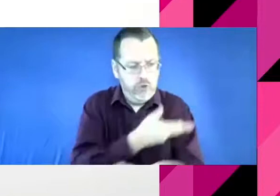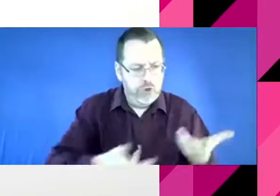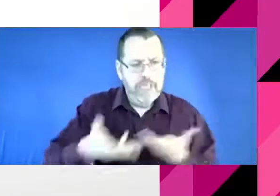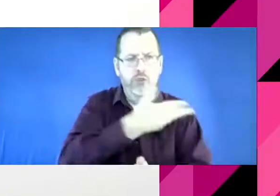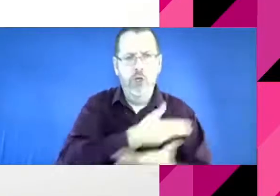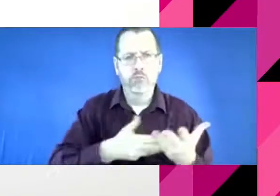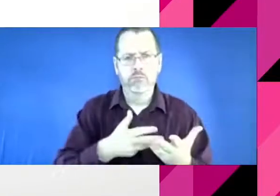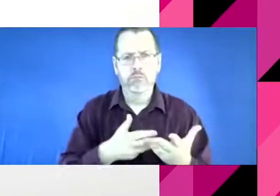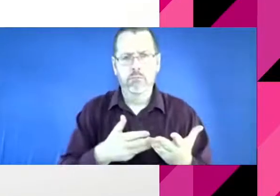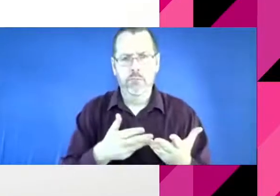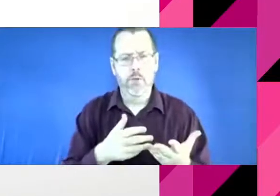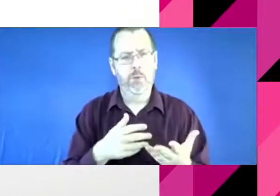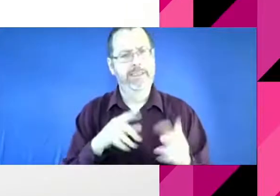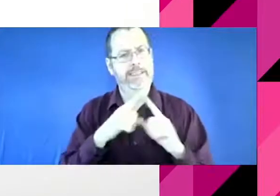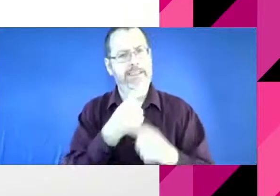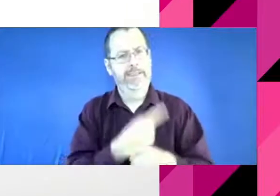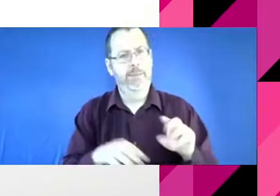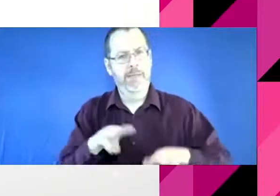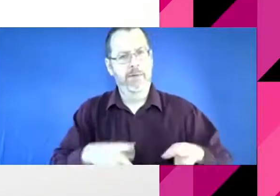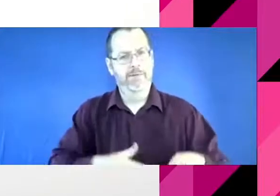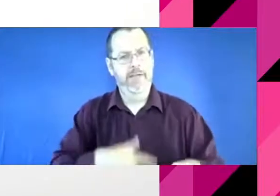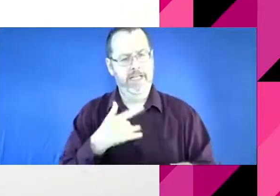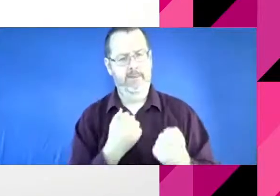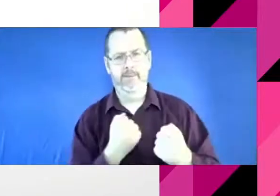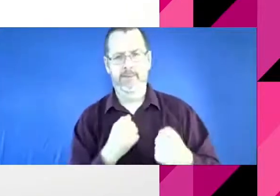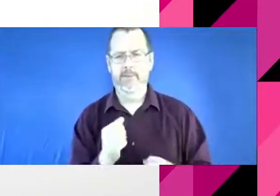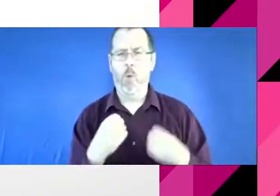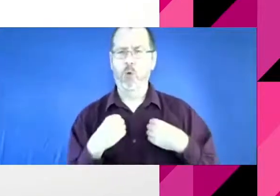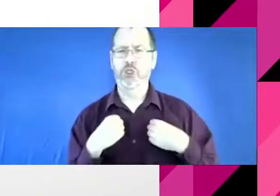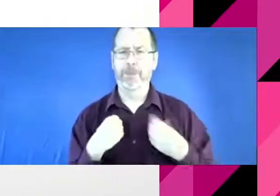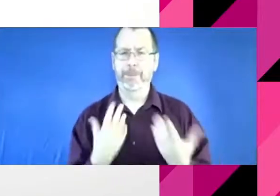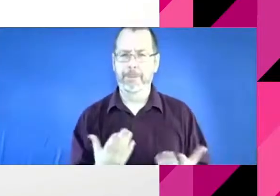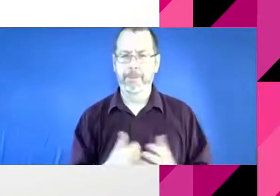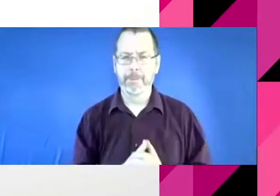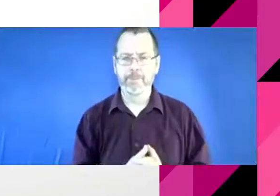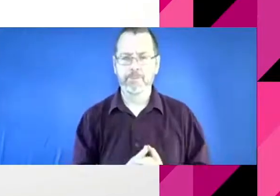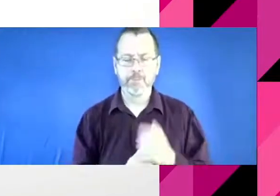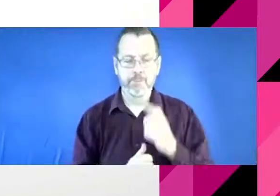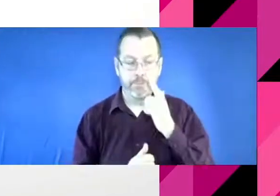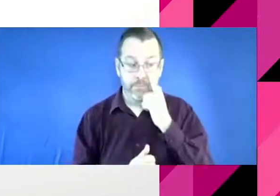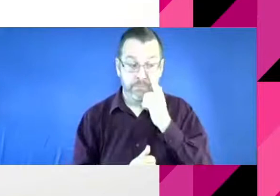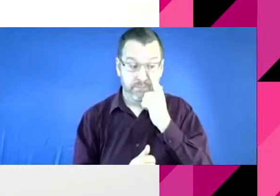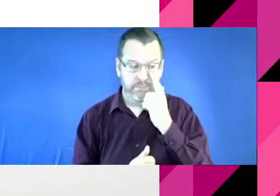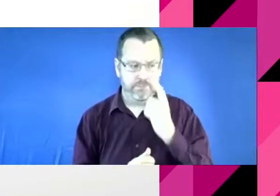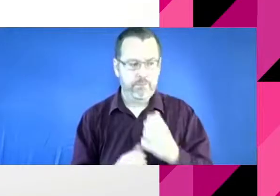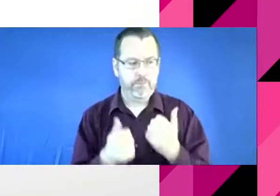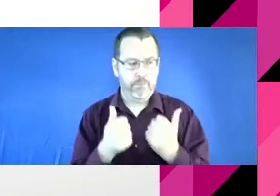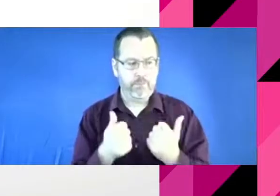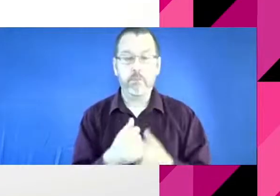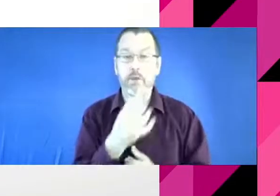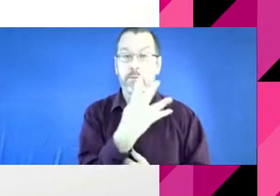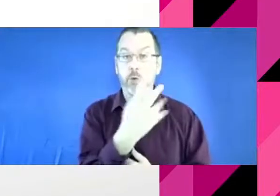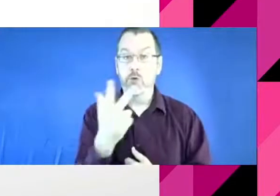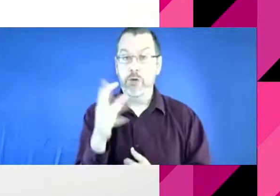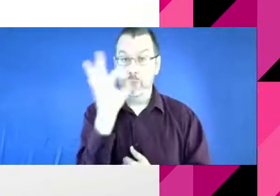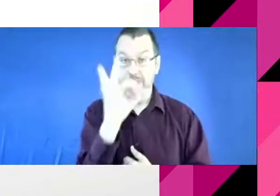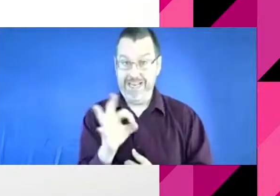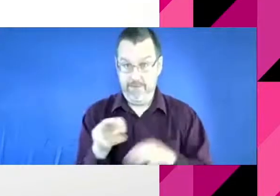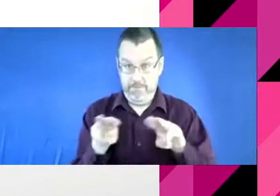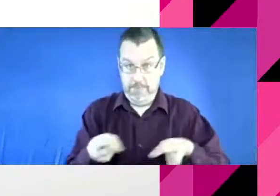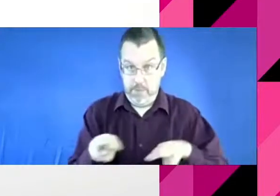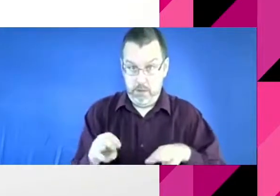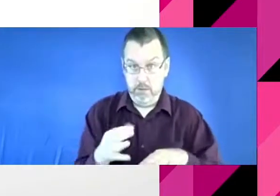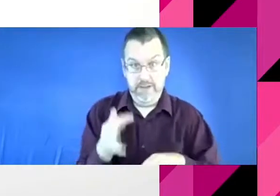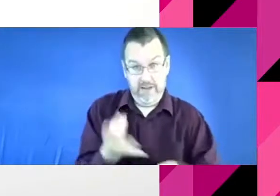development. Significantly, a survey undertaken as part of that review work found that 43% of respondents thought